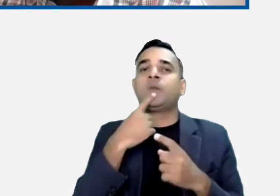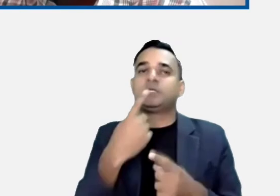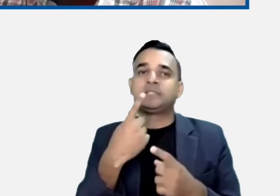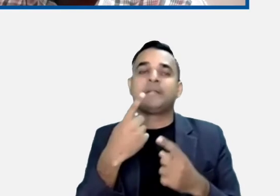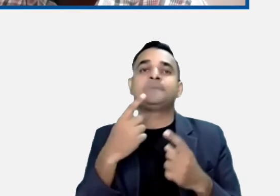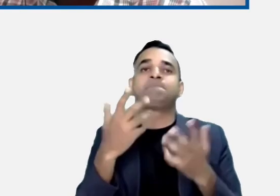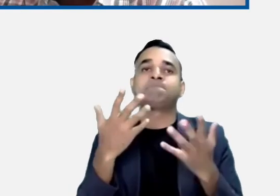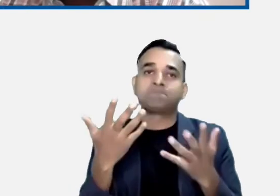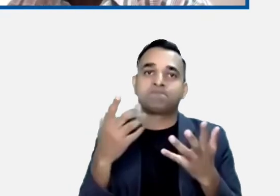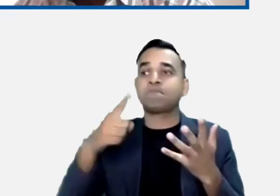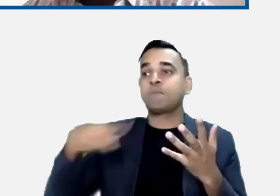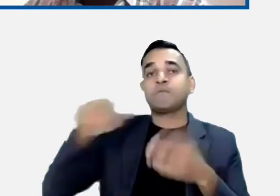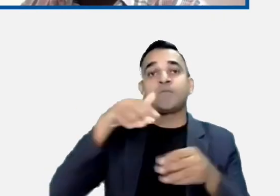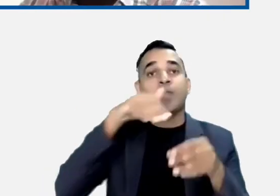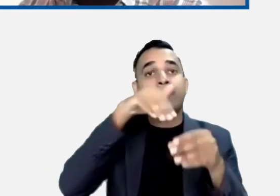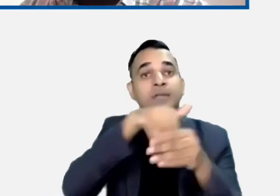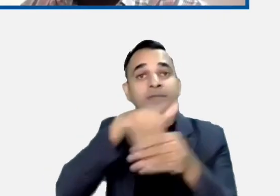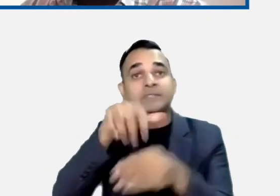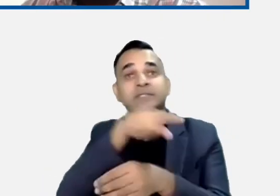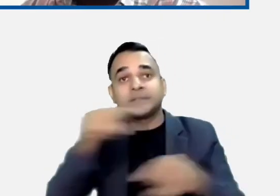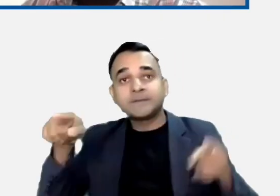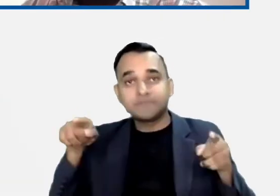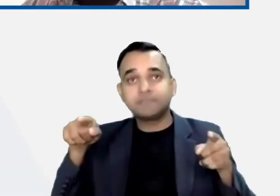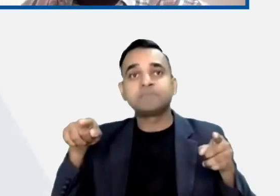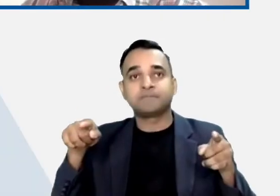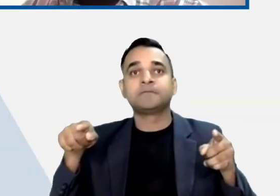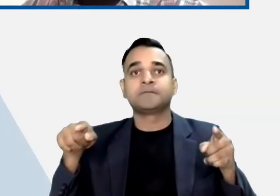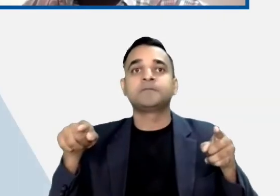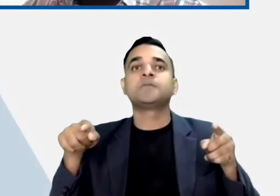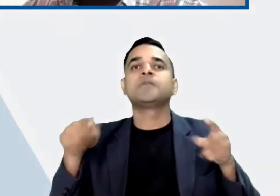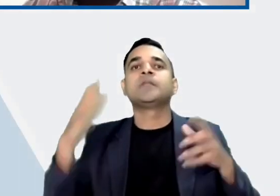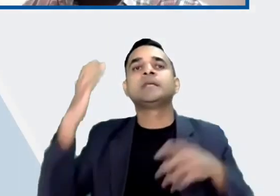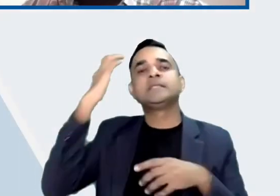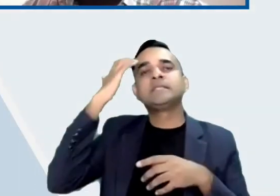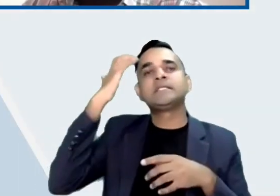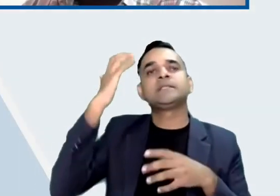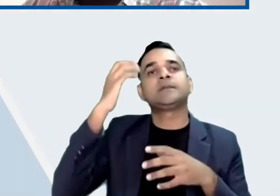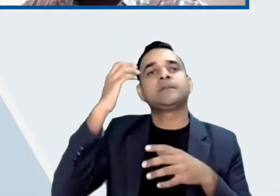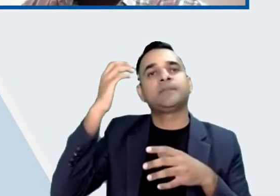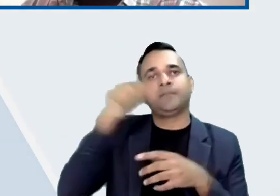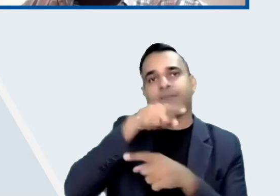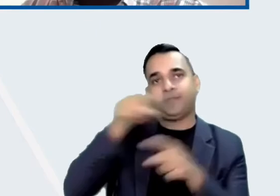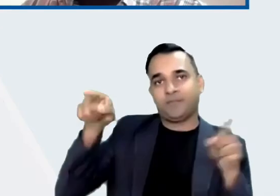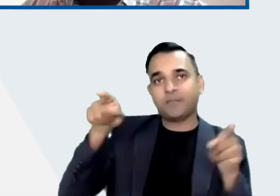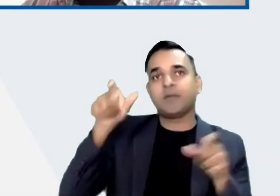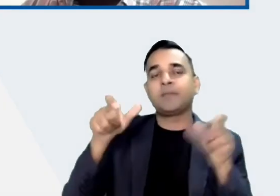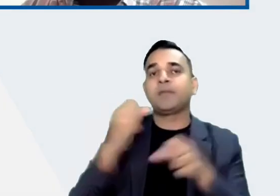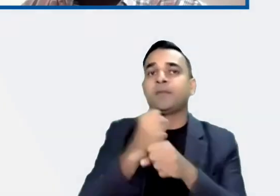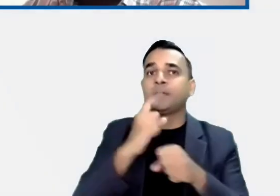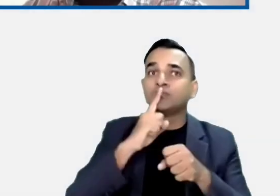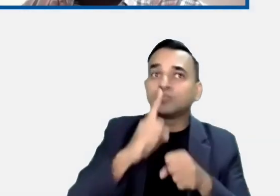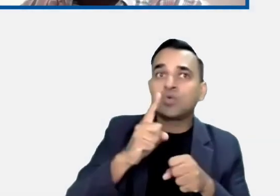their ministers and their heads of delegations are well briefed on the contents of this document,